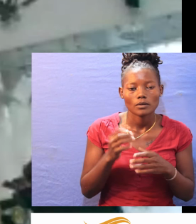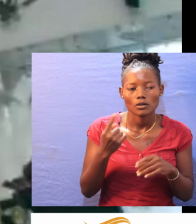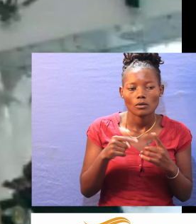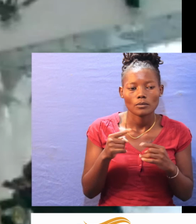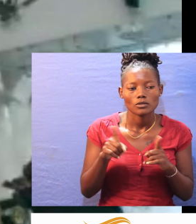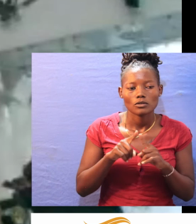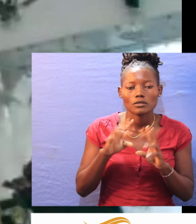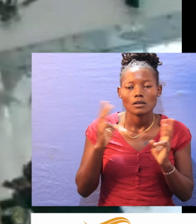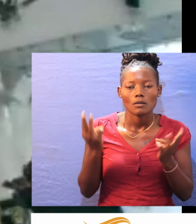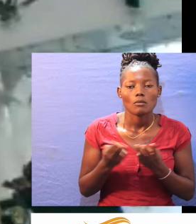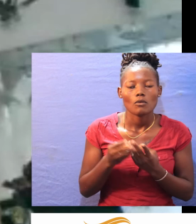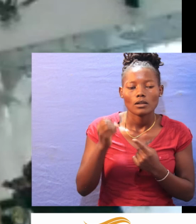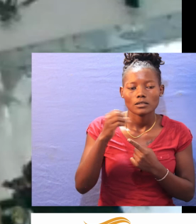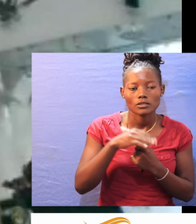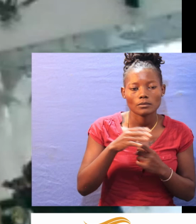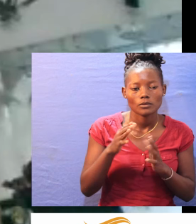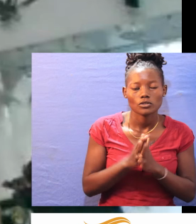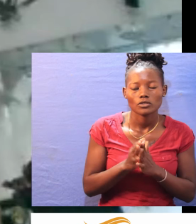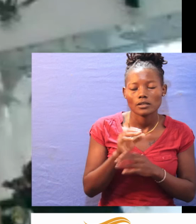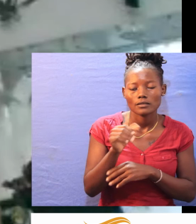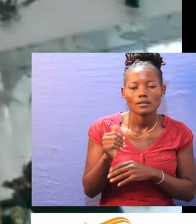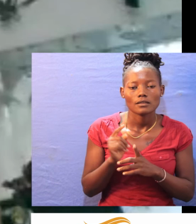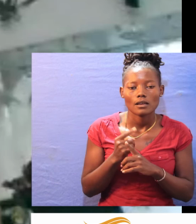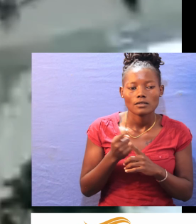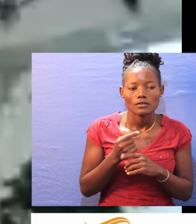Championships and such. So,